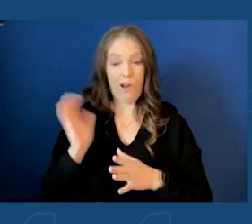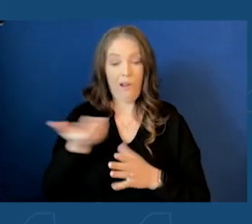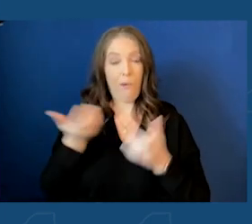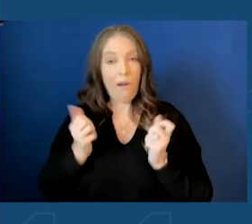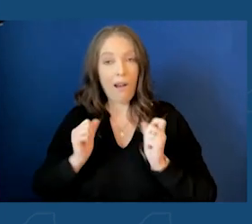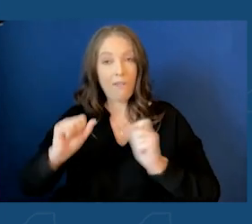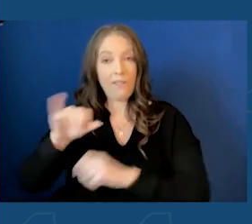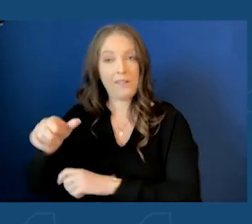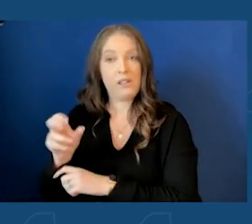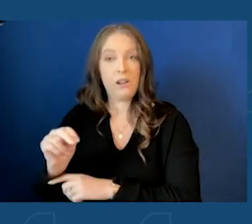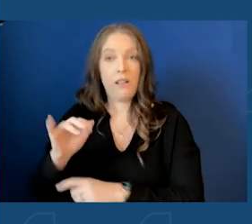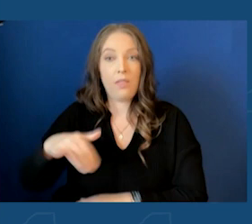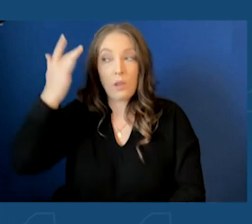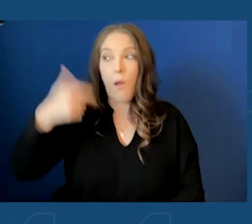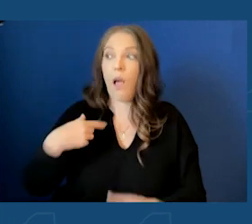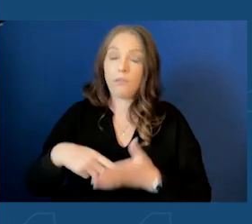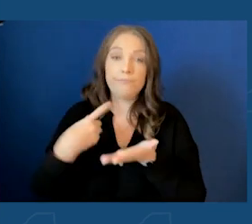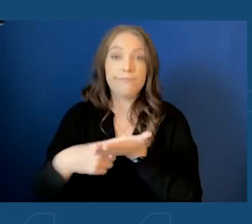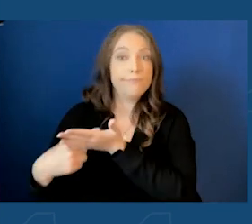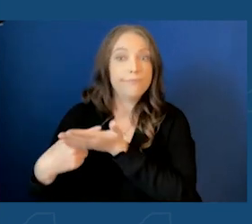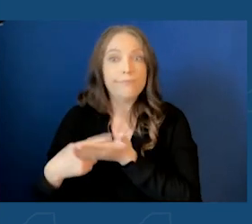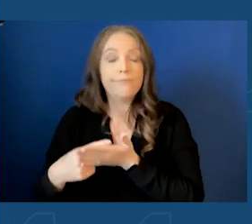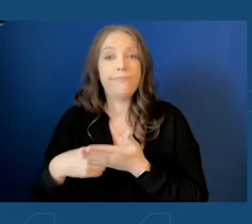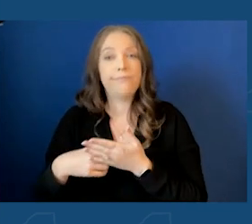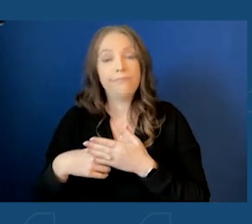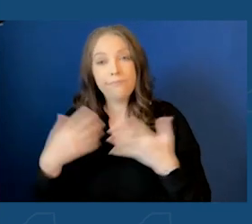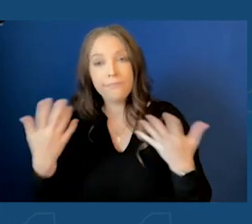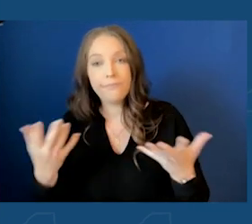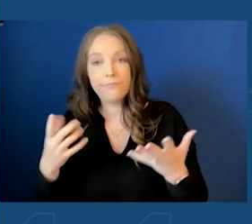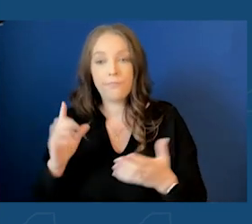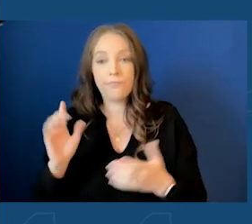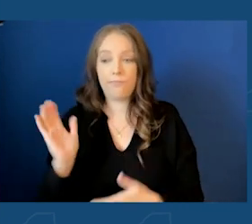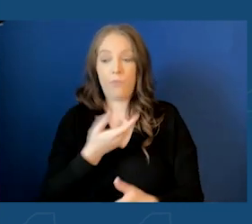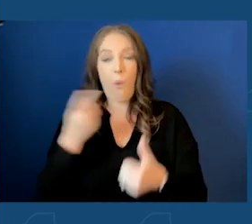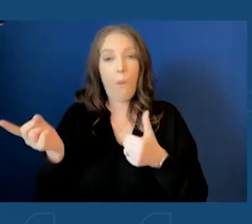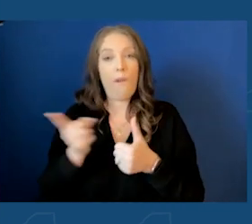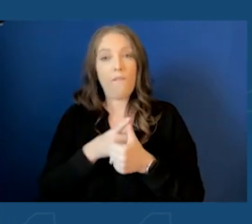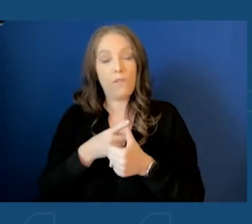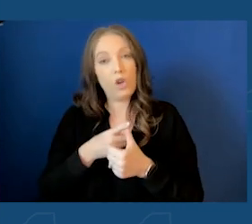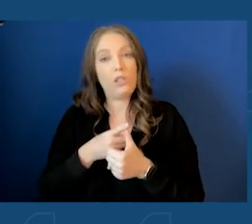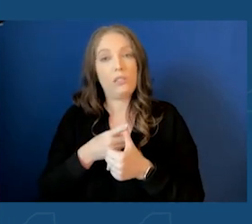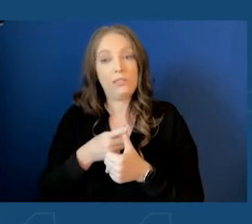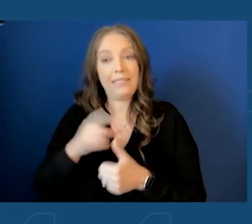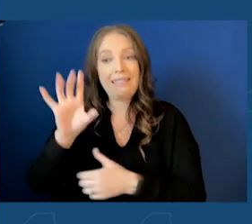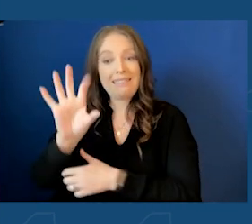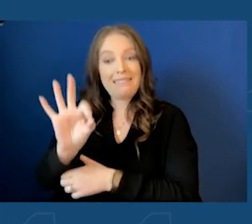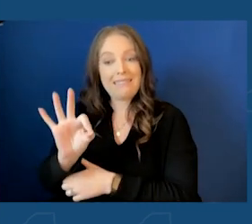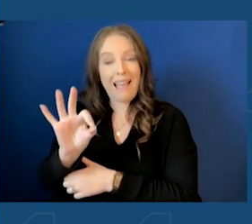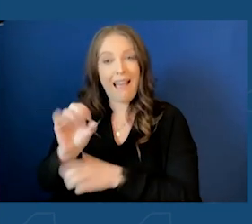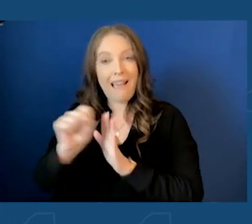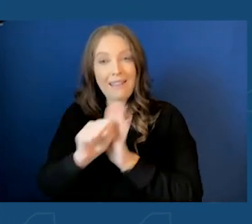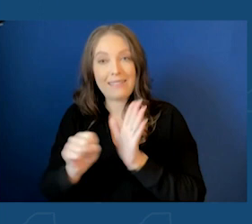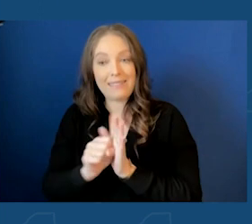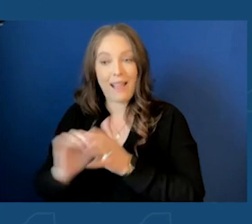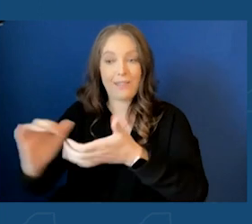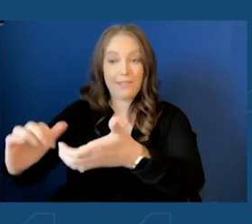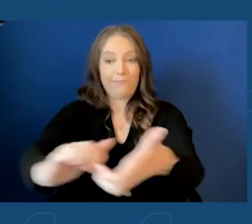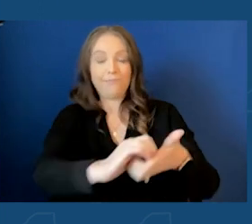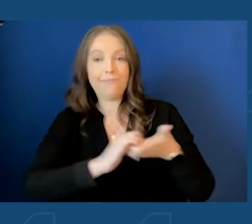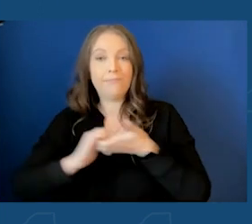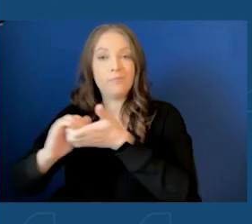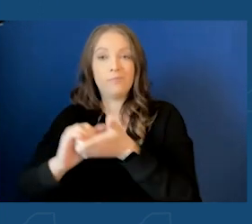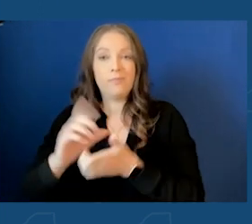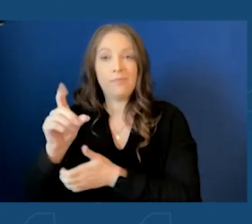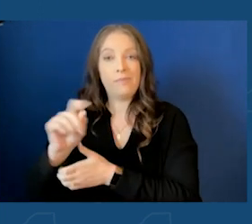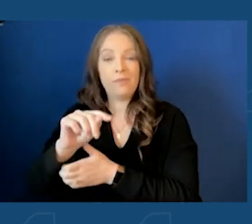this is when I talked about it, had our first ever in the nation, 9 states working together. Never did this before, sharing data on